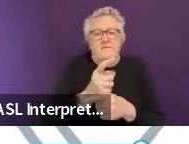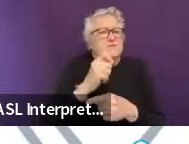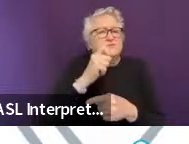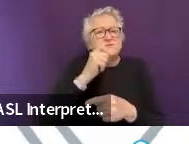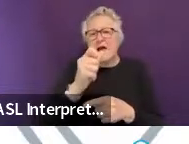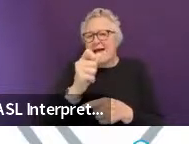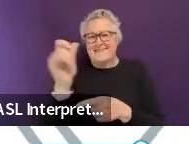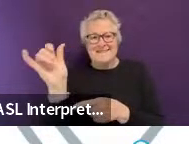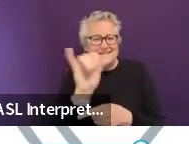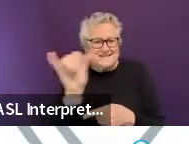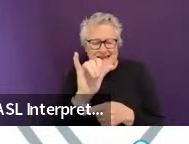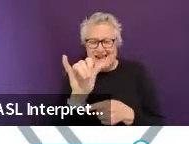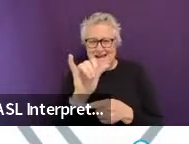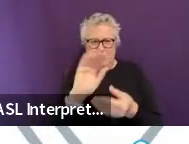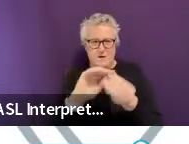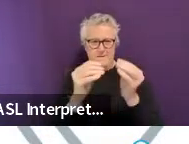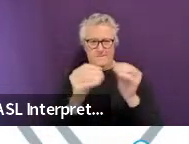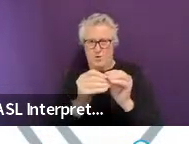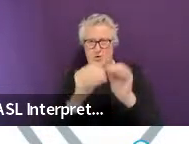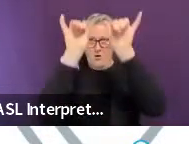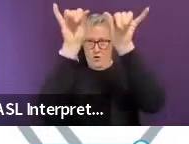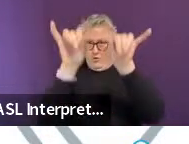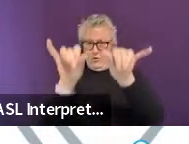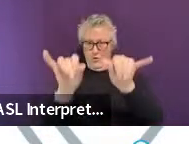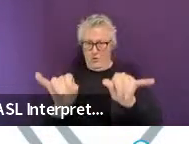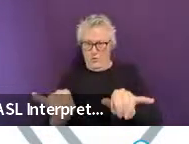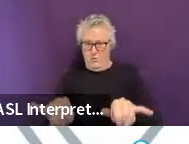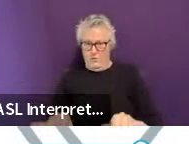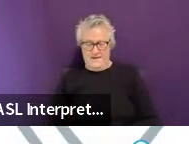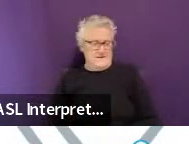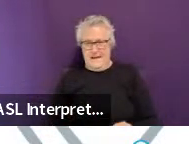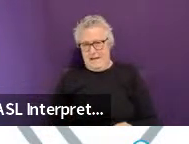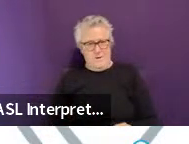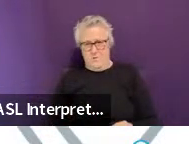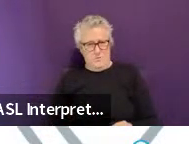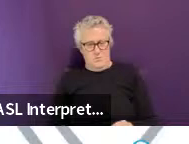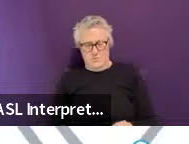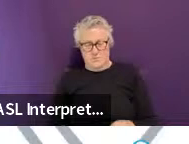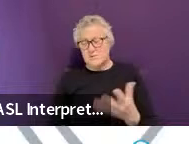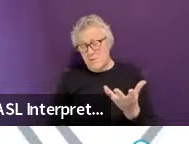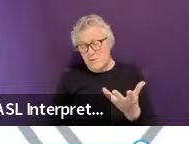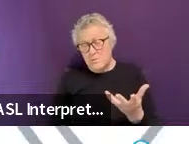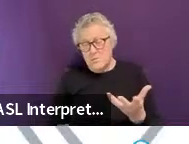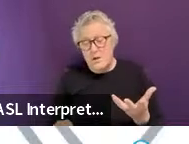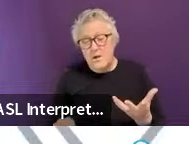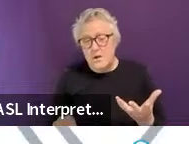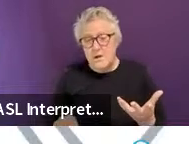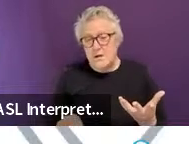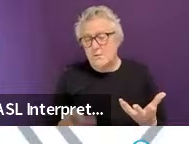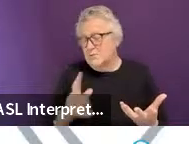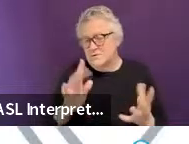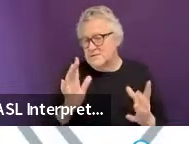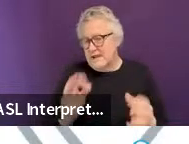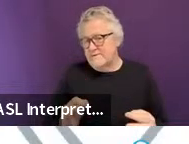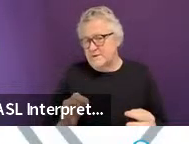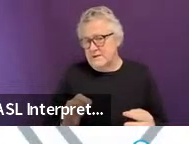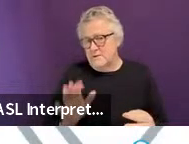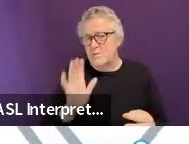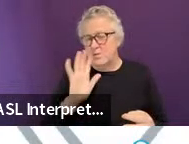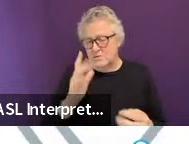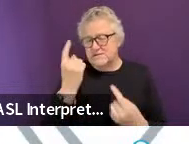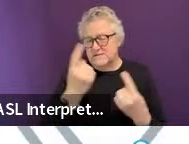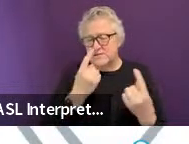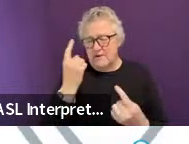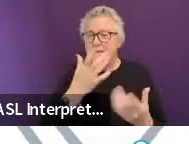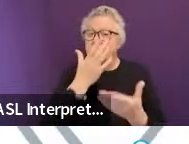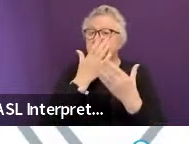everywhere. So as we're looking at the volumes and as we're moving forward, that's definitely something that we're open to studying. So thank you for that question.